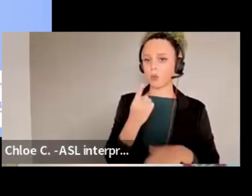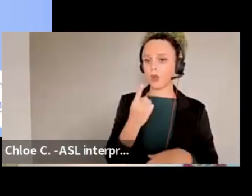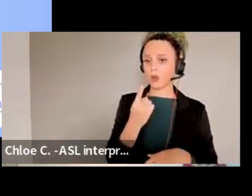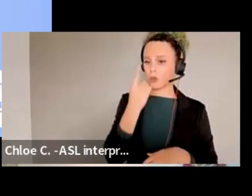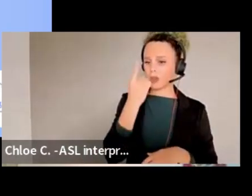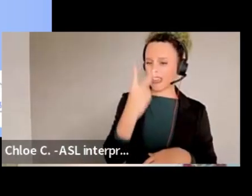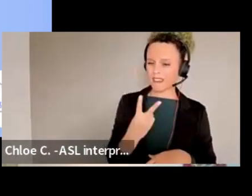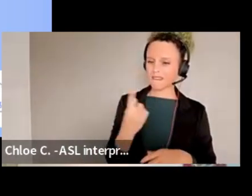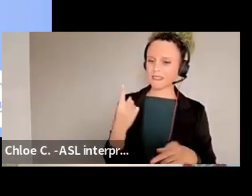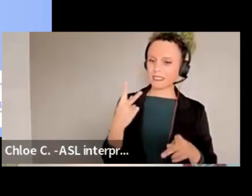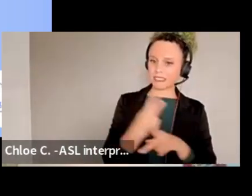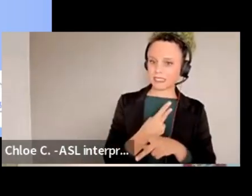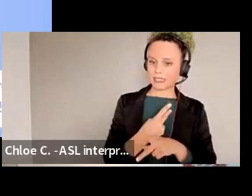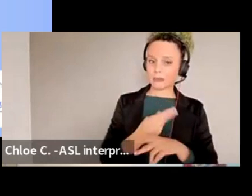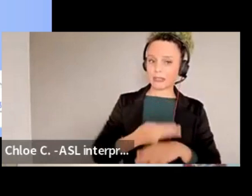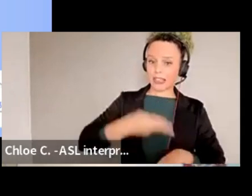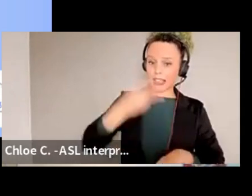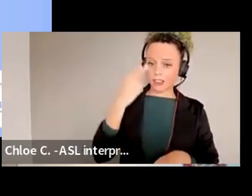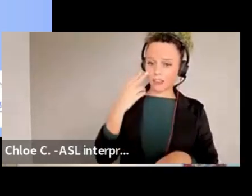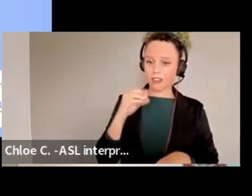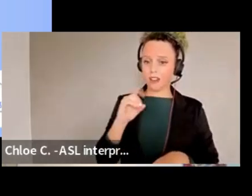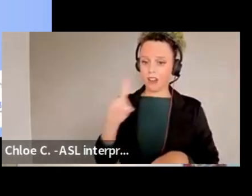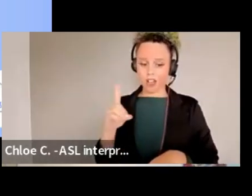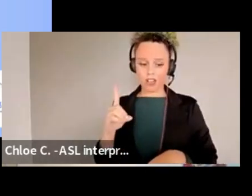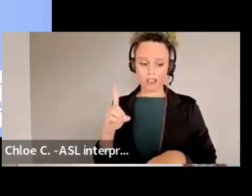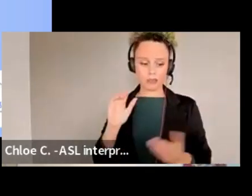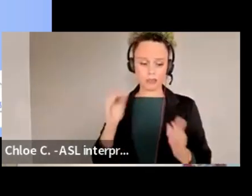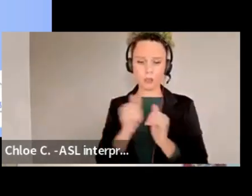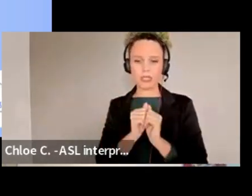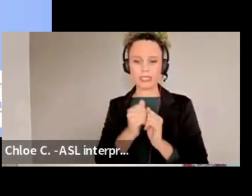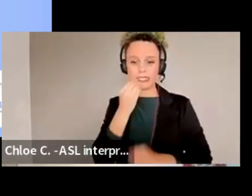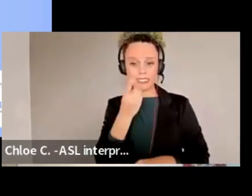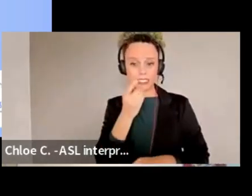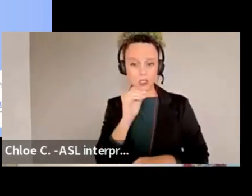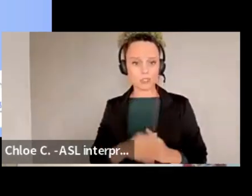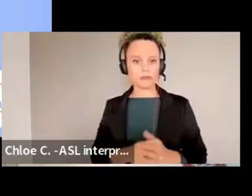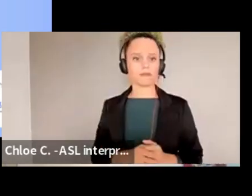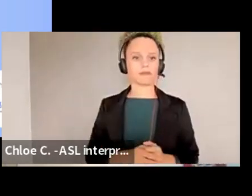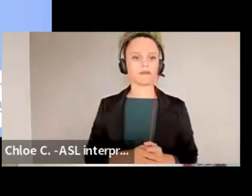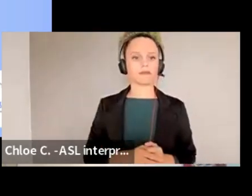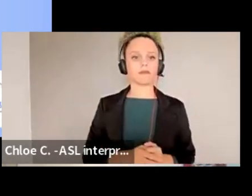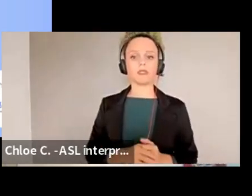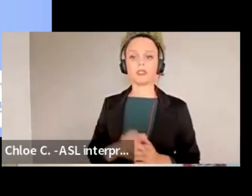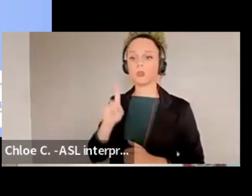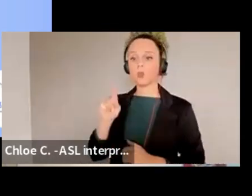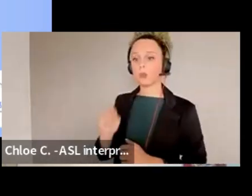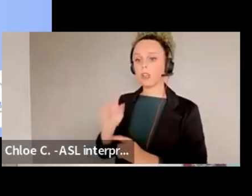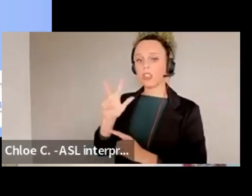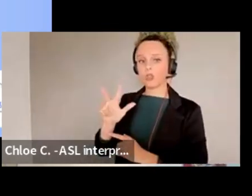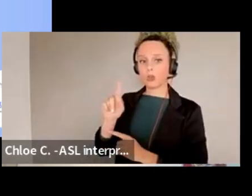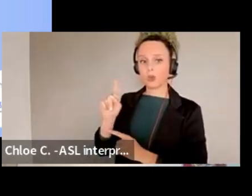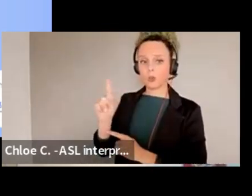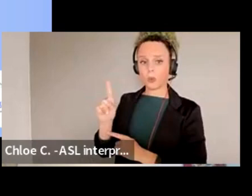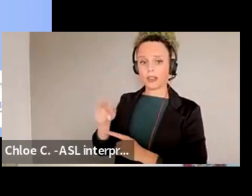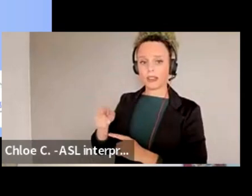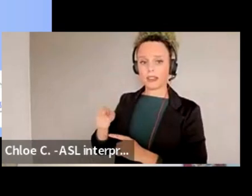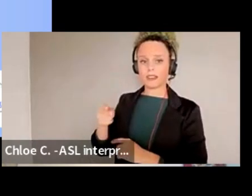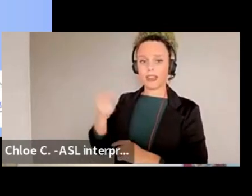food insecurity is associated with over 1.5 times higher odds of binge eating